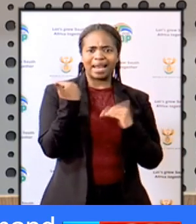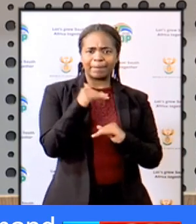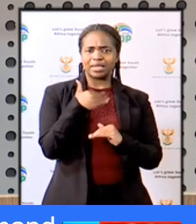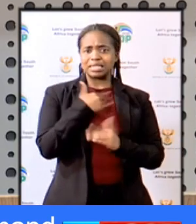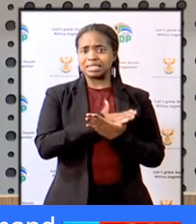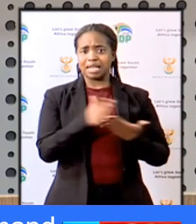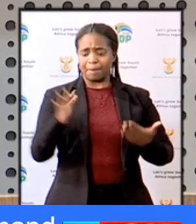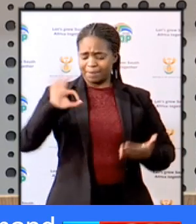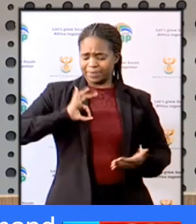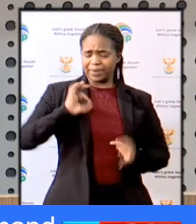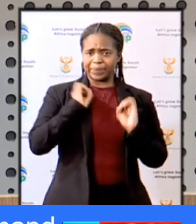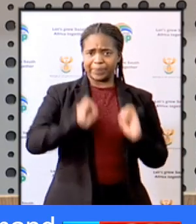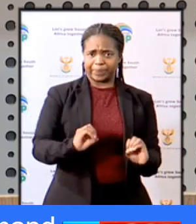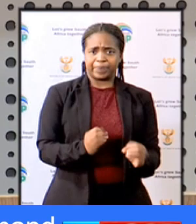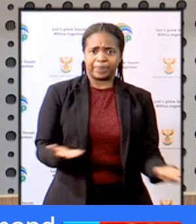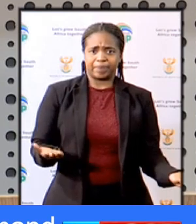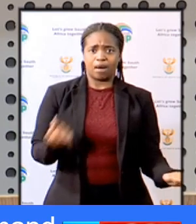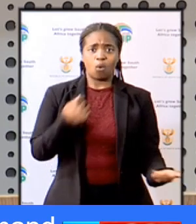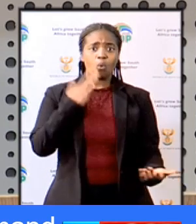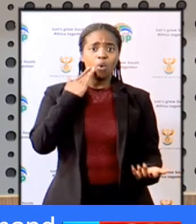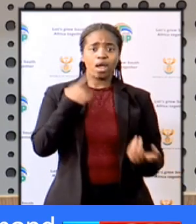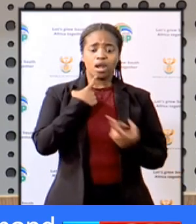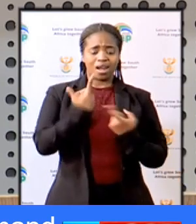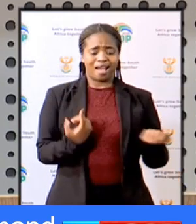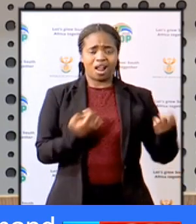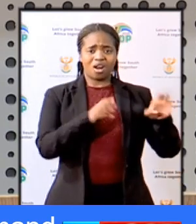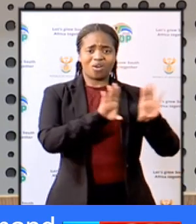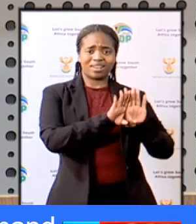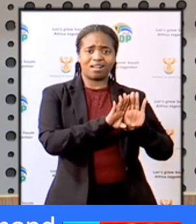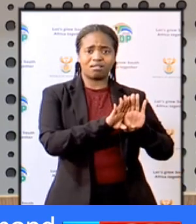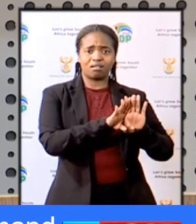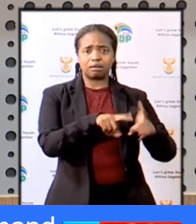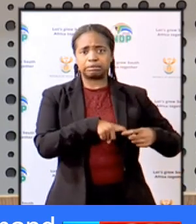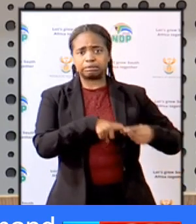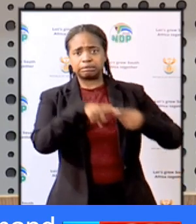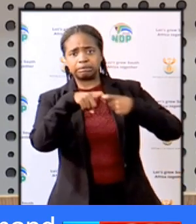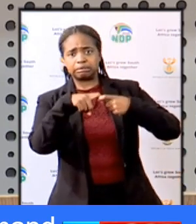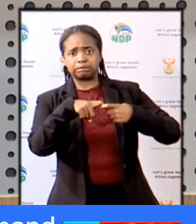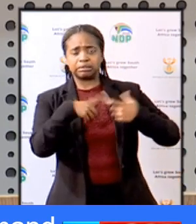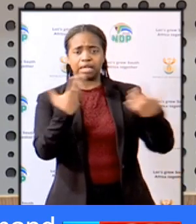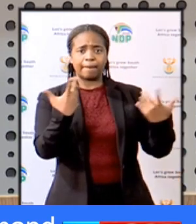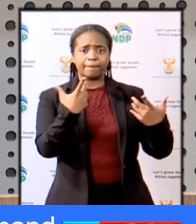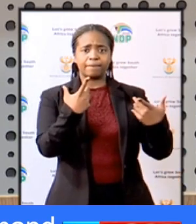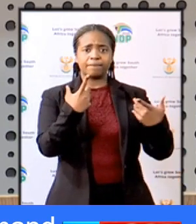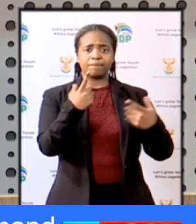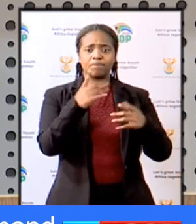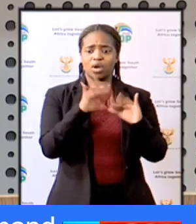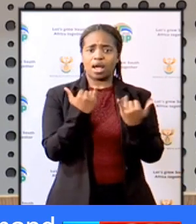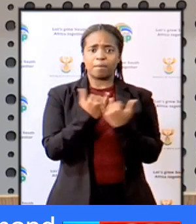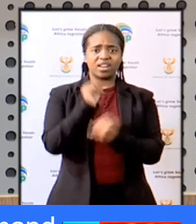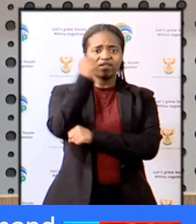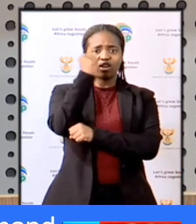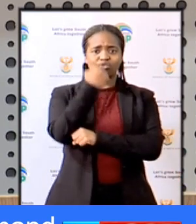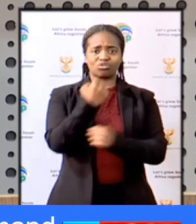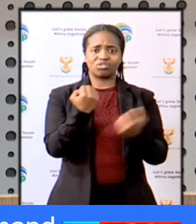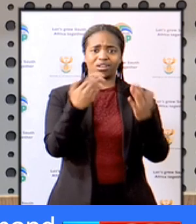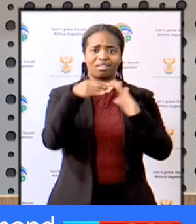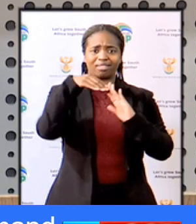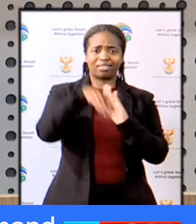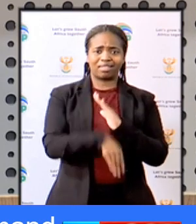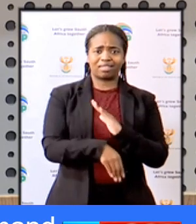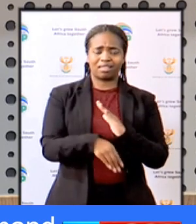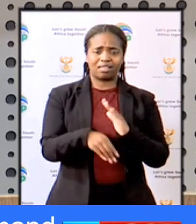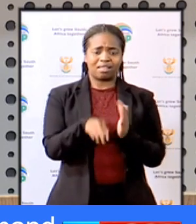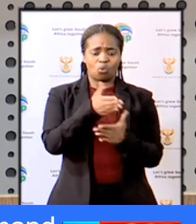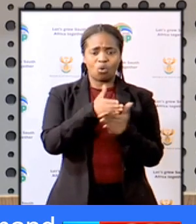no income, when businesses have been on hold and some firms are staring collapse in the face.